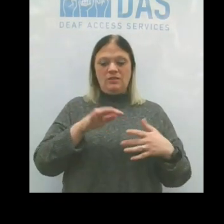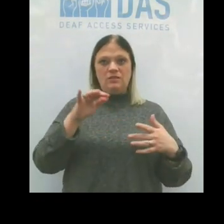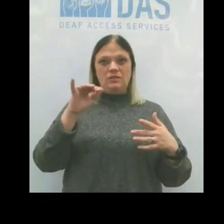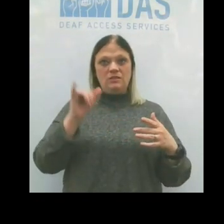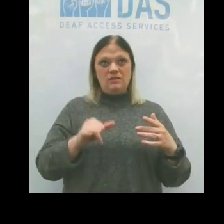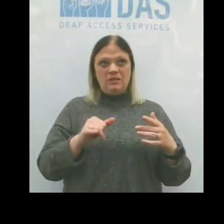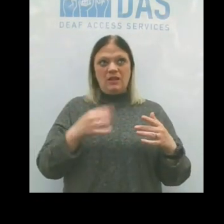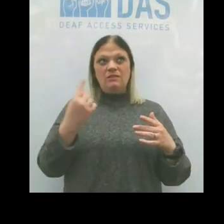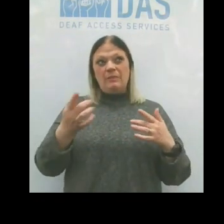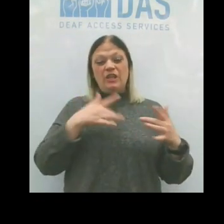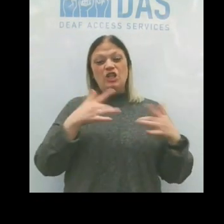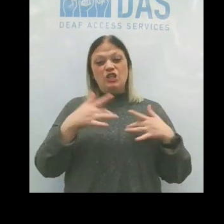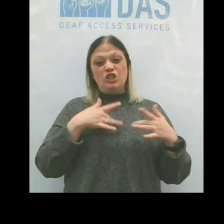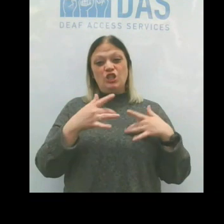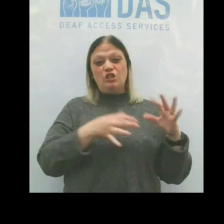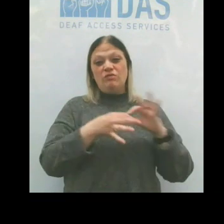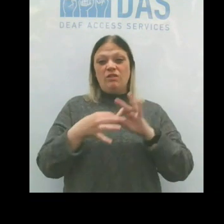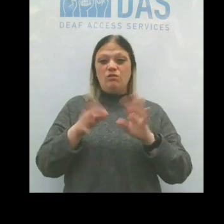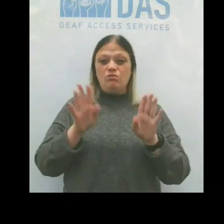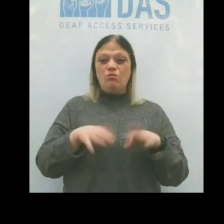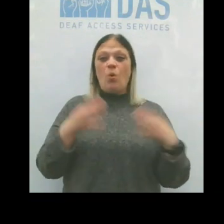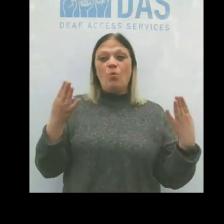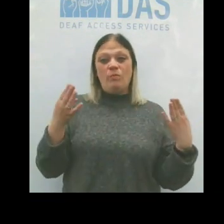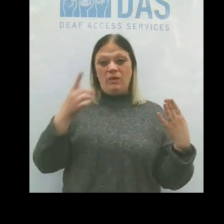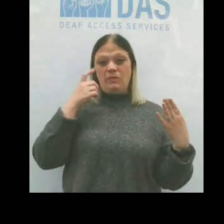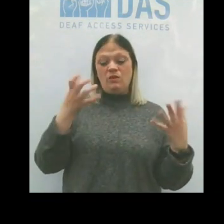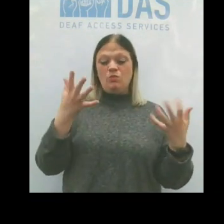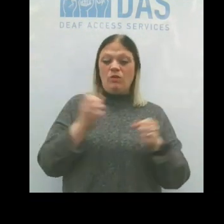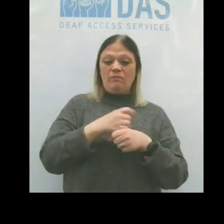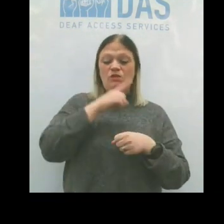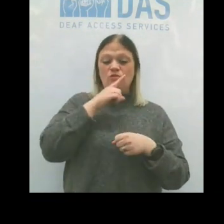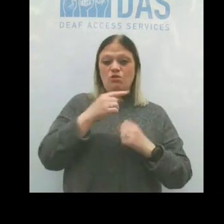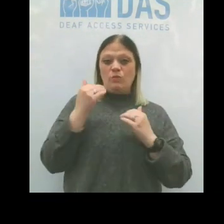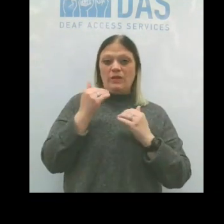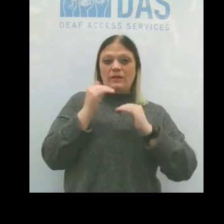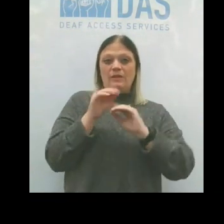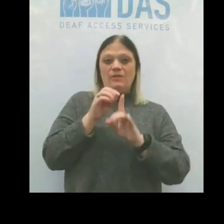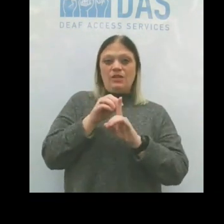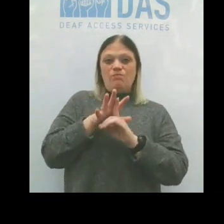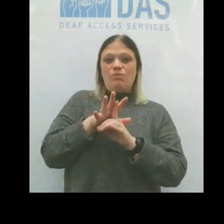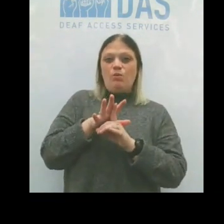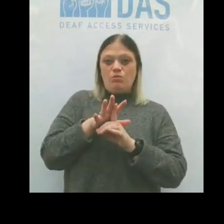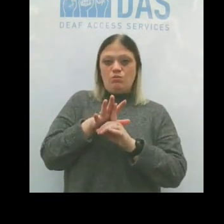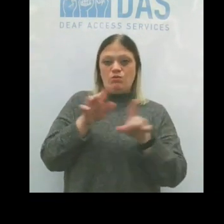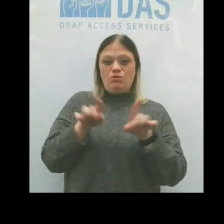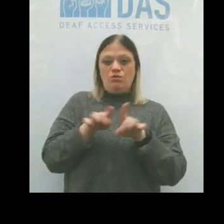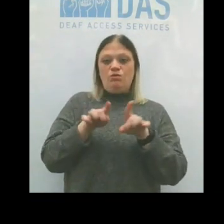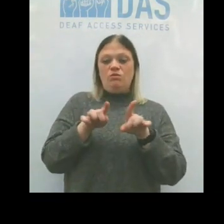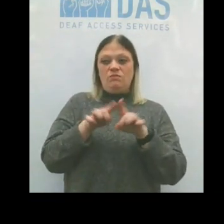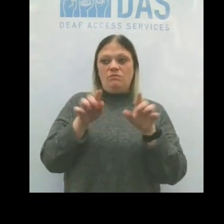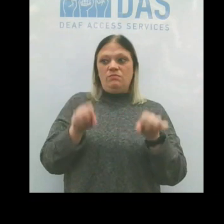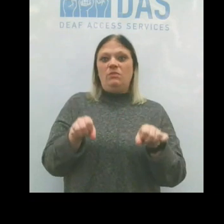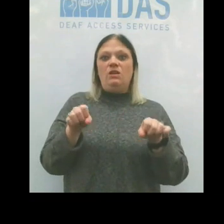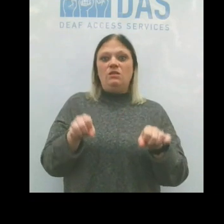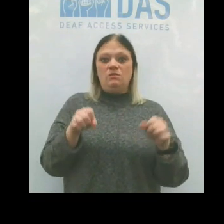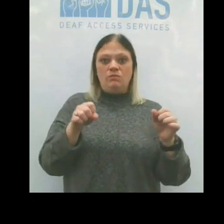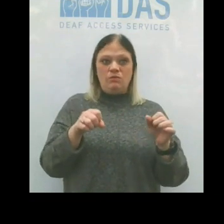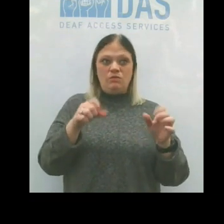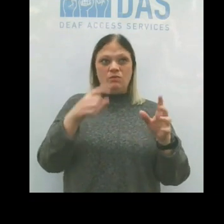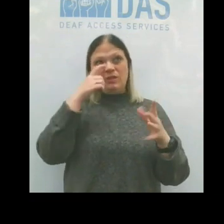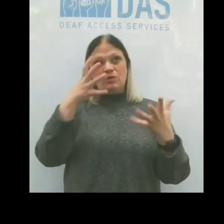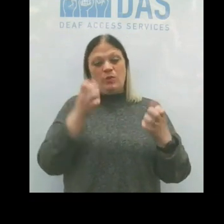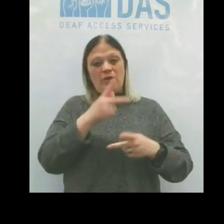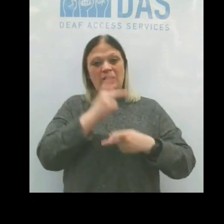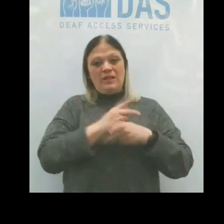that concerns us with regards to reopening, because we want to make certain that we limit the exposure as much as we can so that we can keep the hospitalization numbers